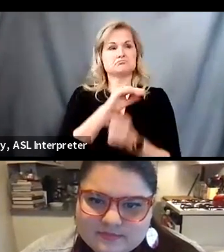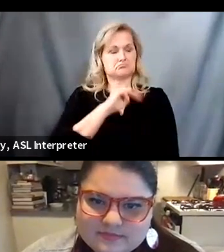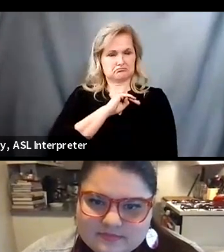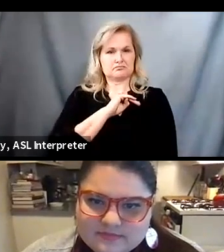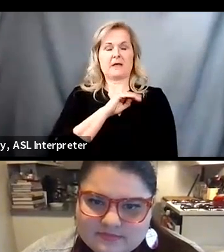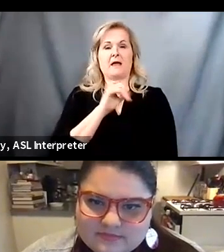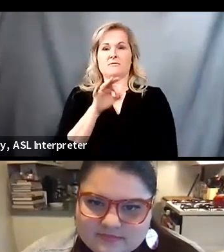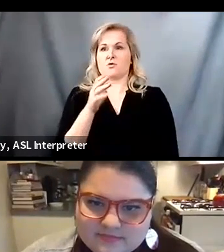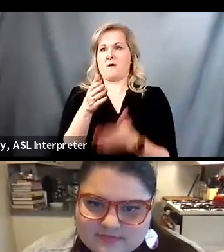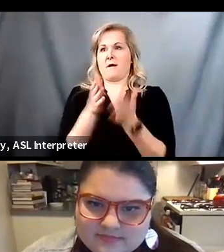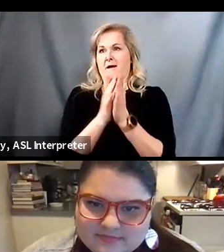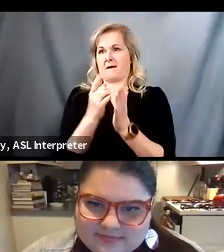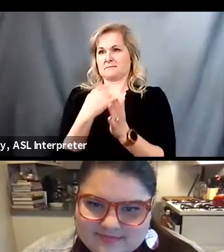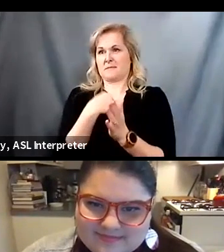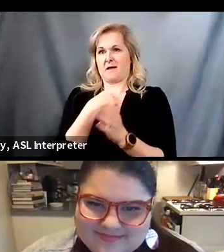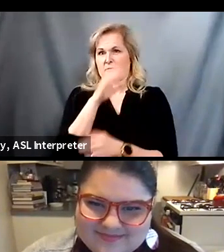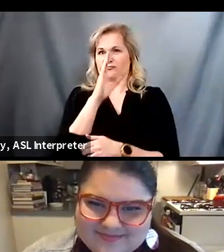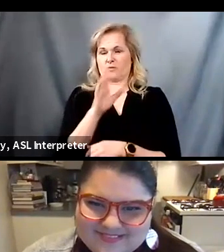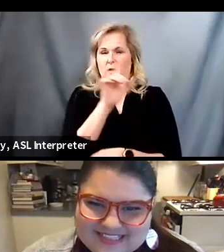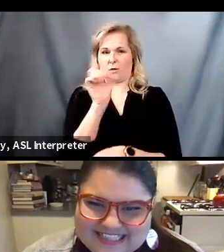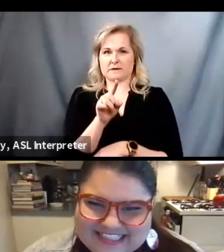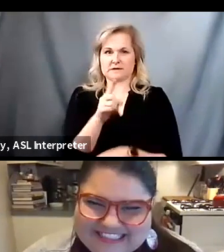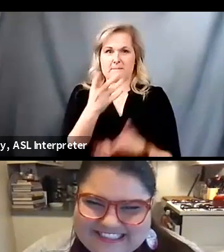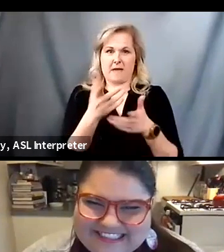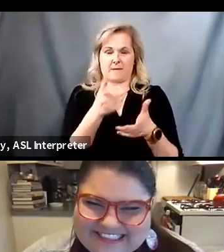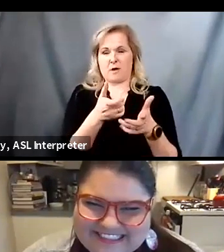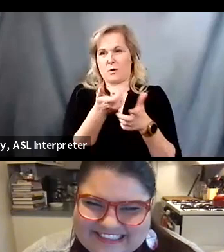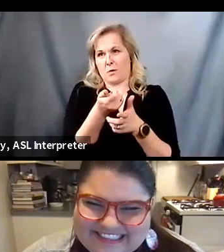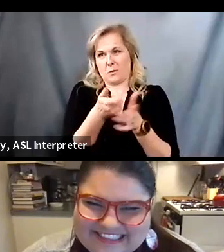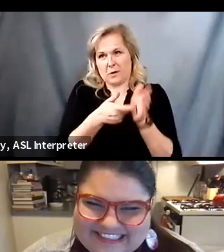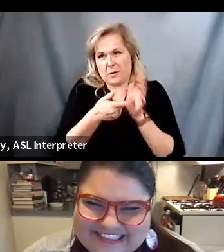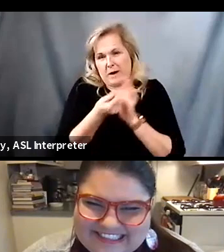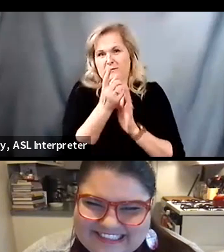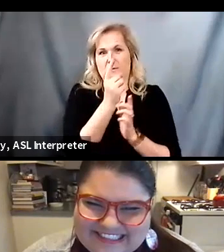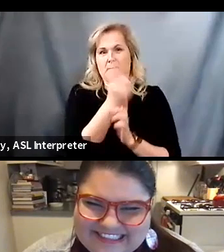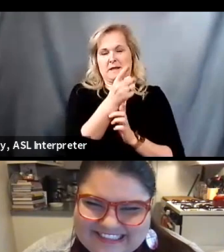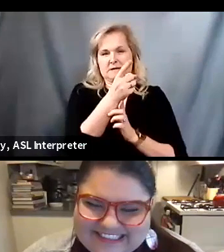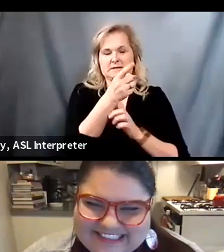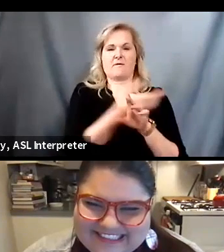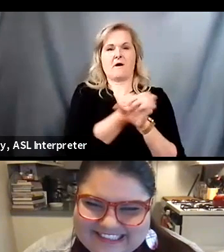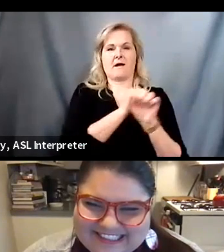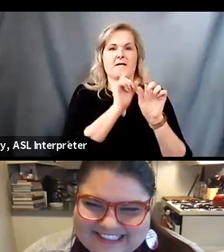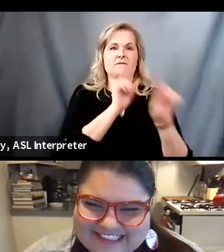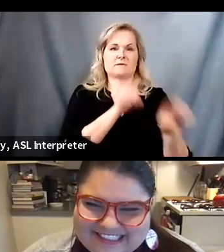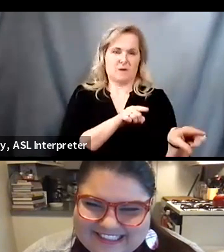If you ask me a direct question, it may just take a few minutes for me to address you.